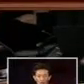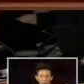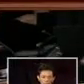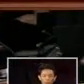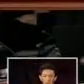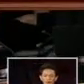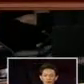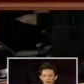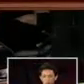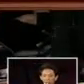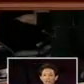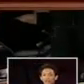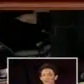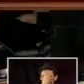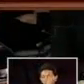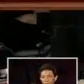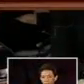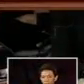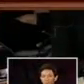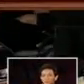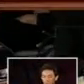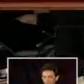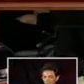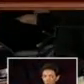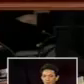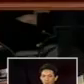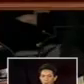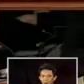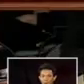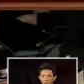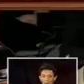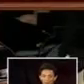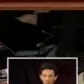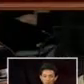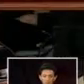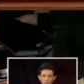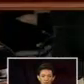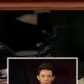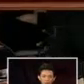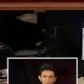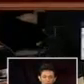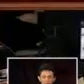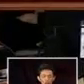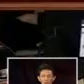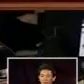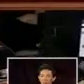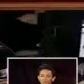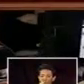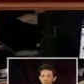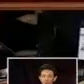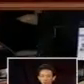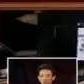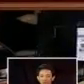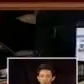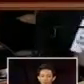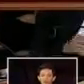informasyon, actually, it causes jitters sa mga depositors. So I'll not ask you and will not debate on the law. But I will